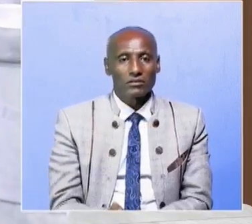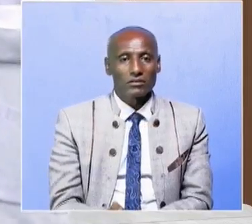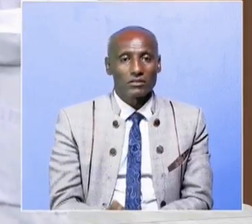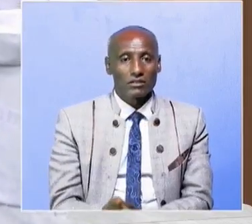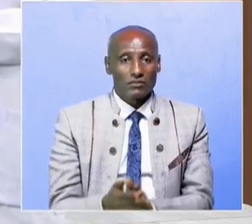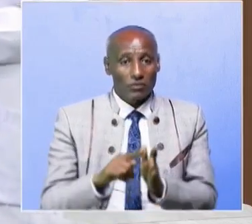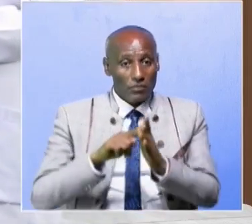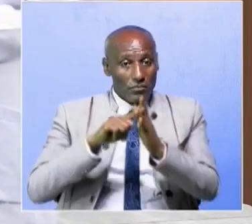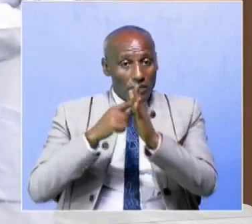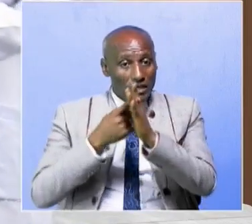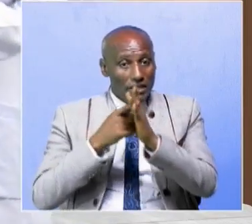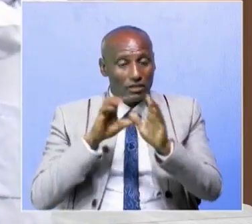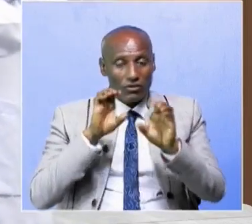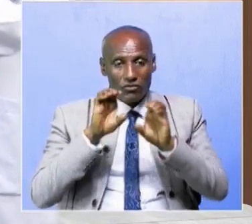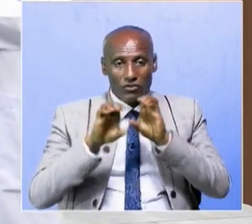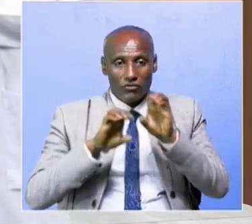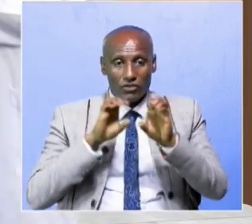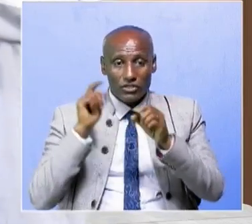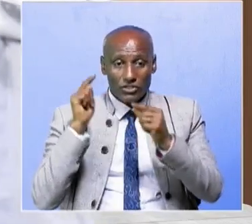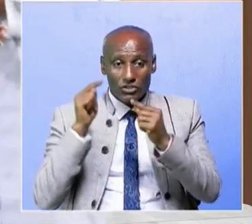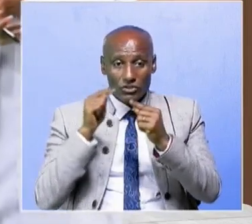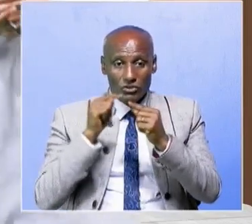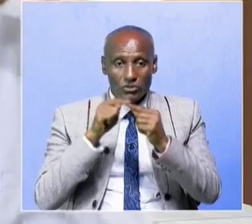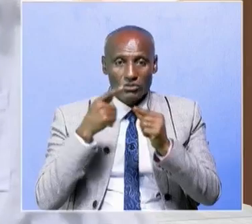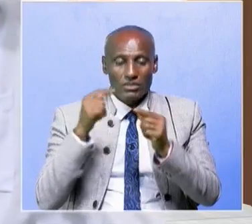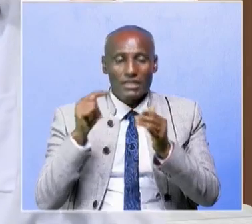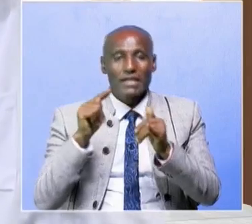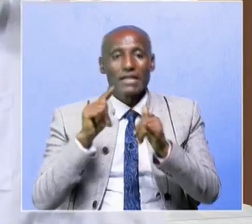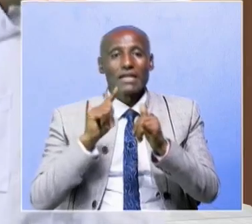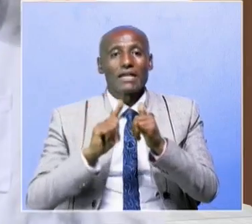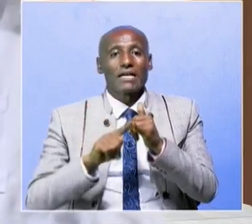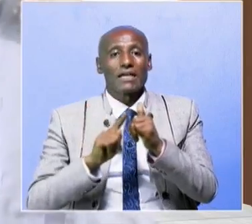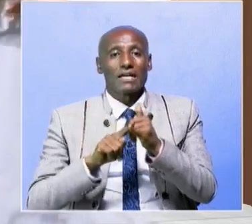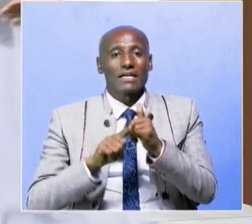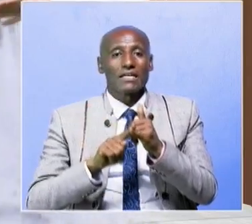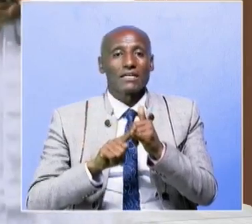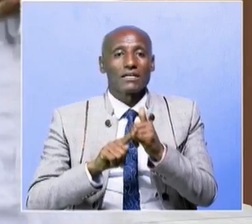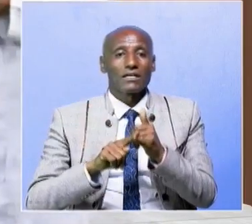the conversation until the end, we used what? Different